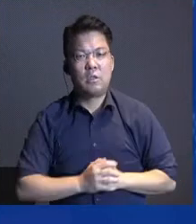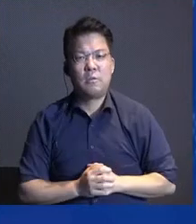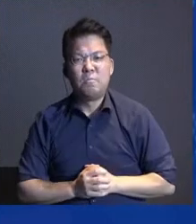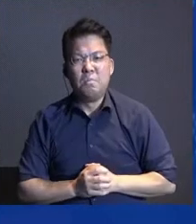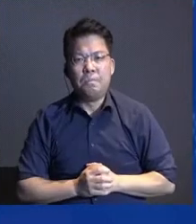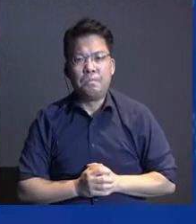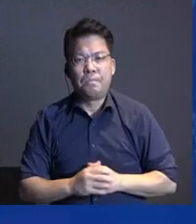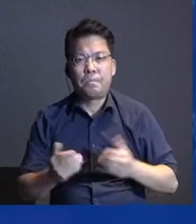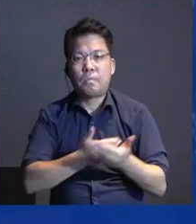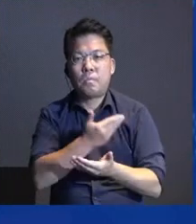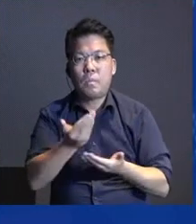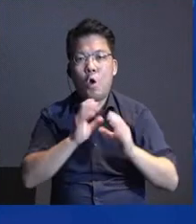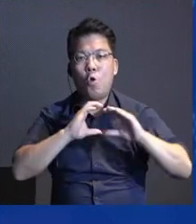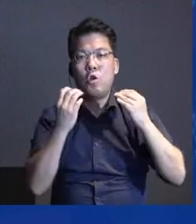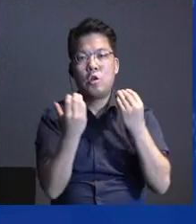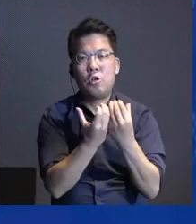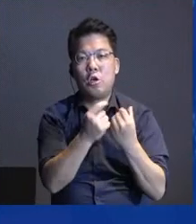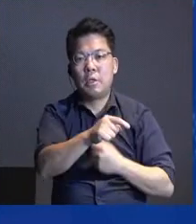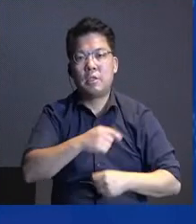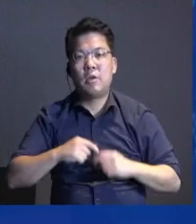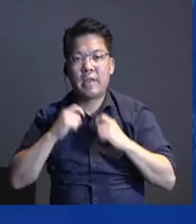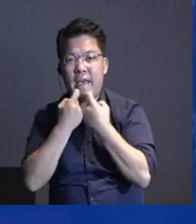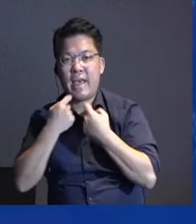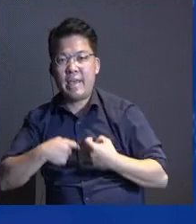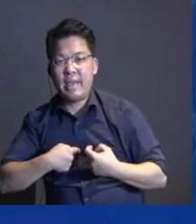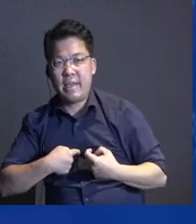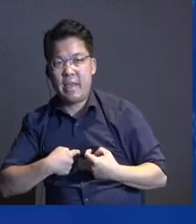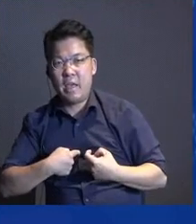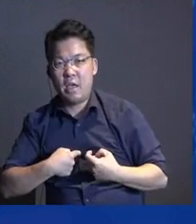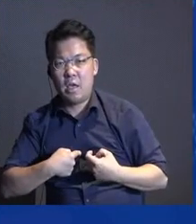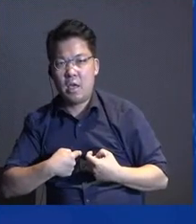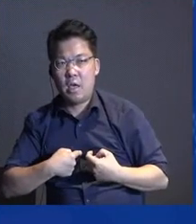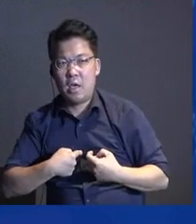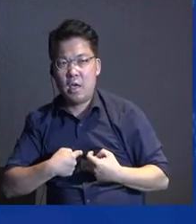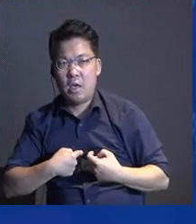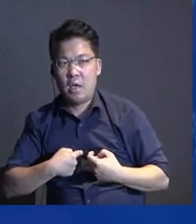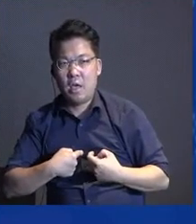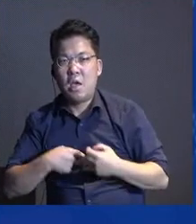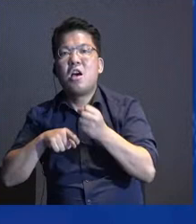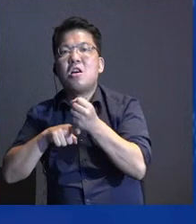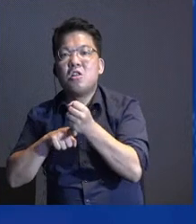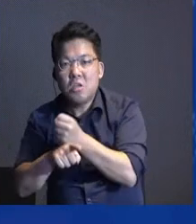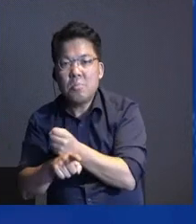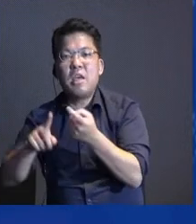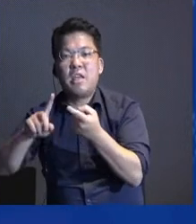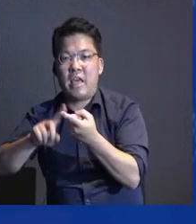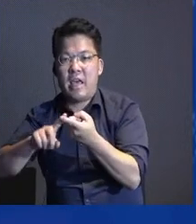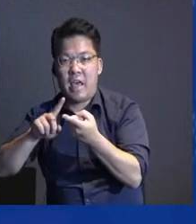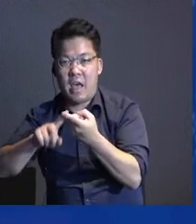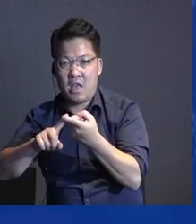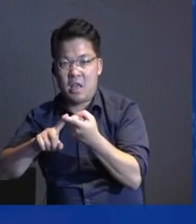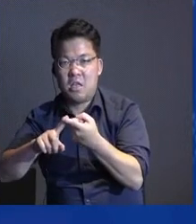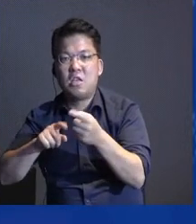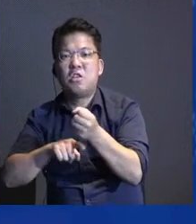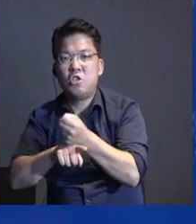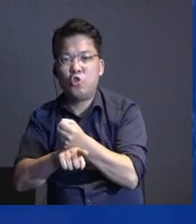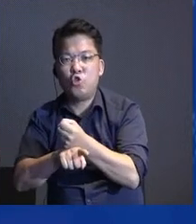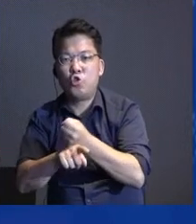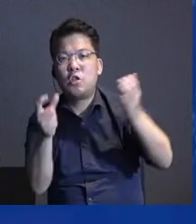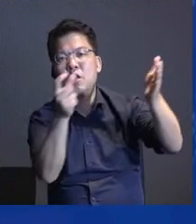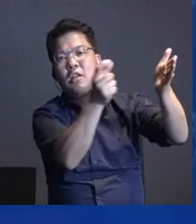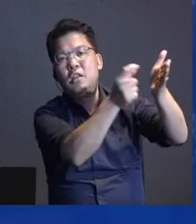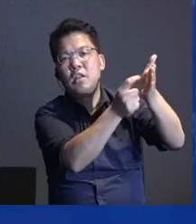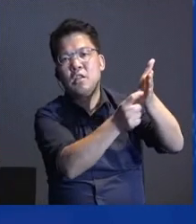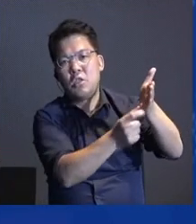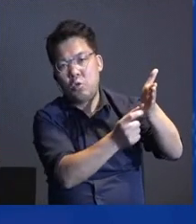being an opportunity to share their opinion and voices about neighborhood and neighborhood changes. There is also